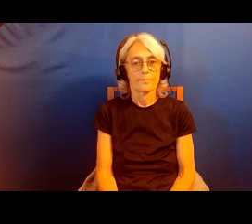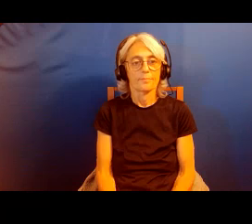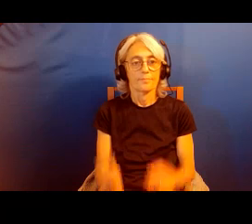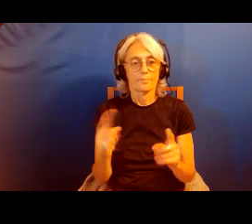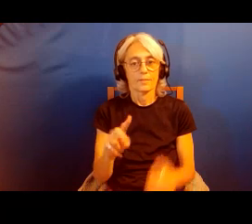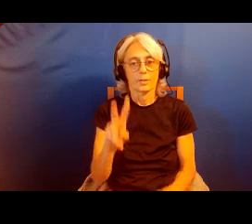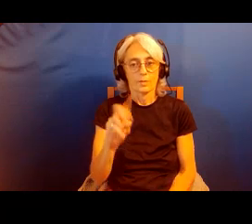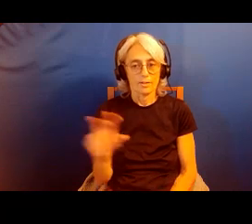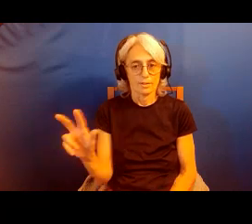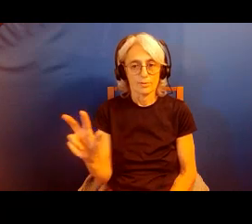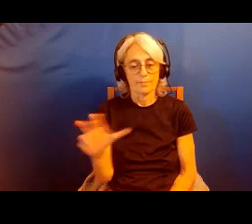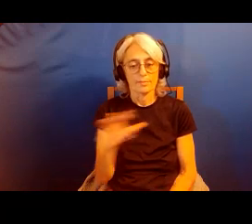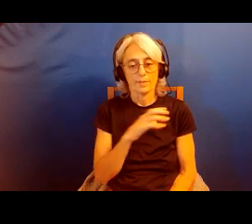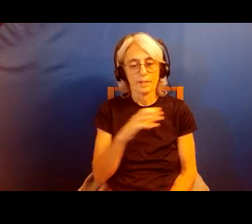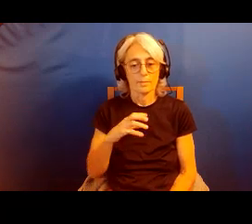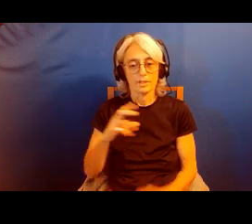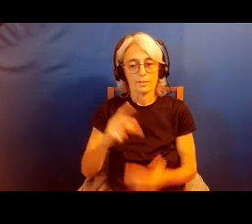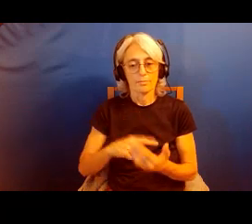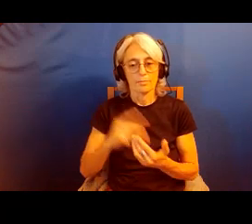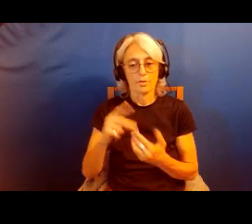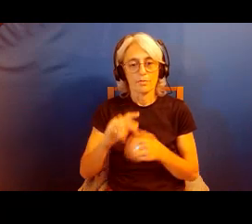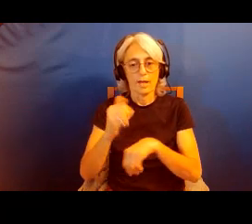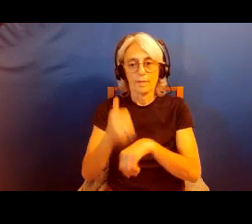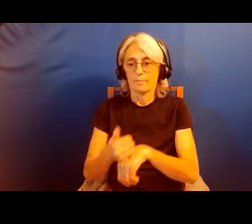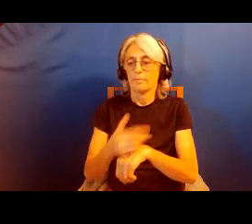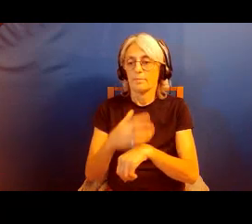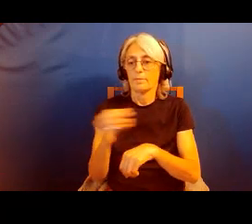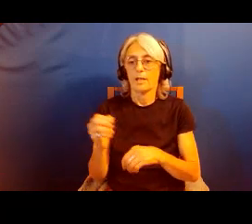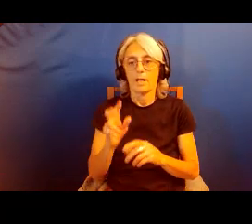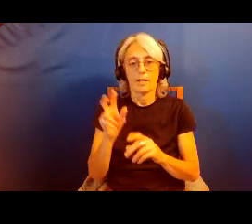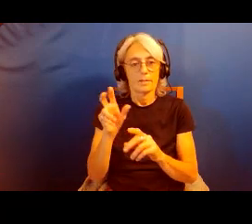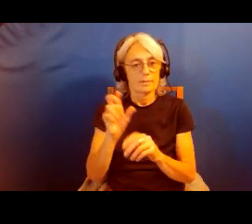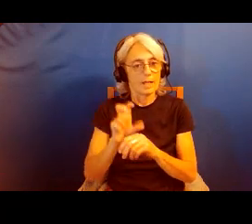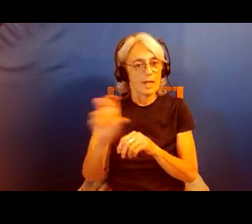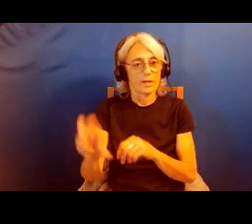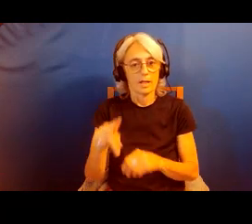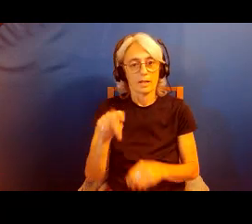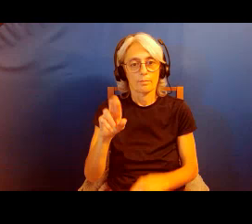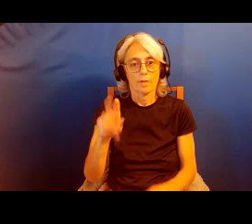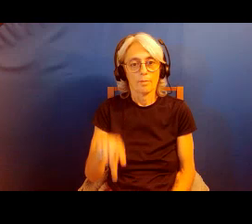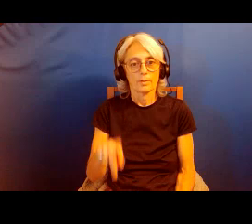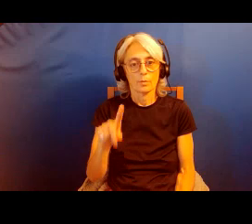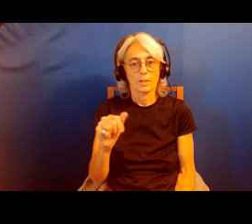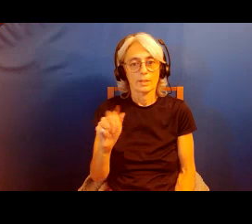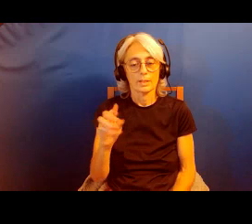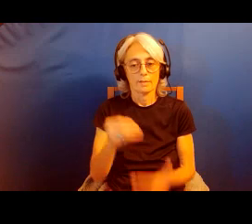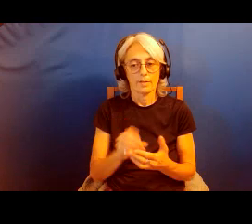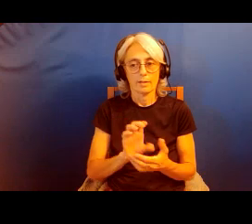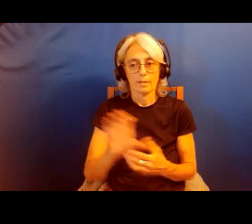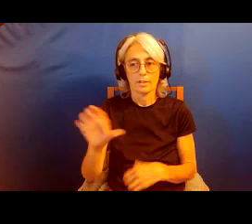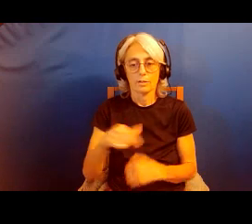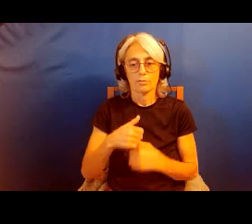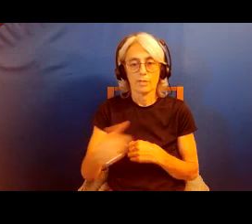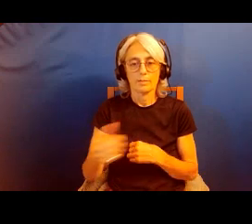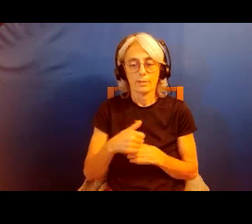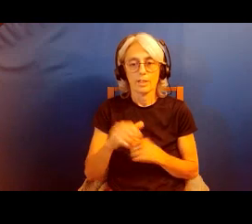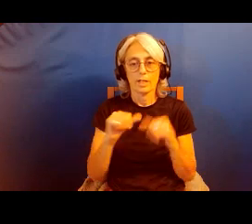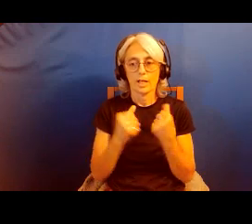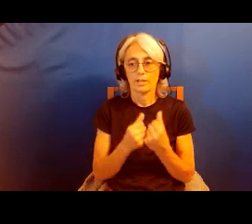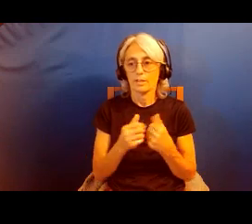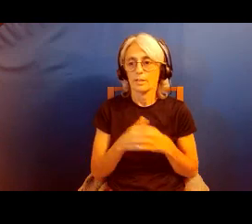2003, the Commission programmed and allocated Proposition 116 funds to the Transportation Agency